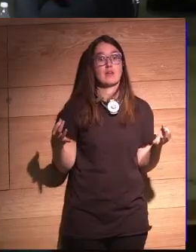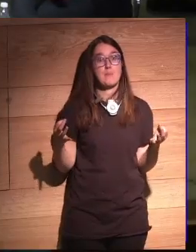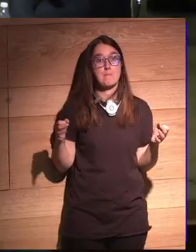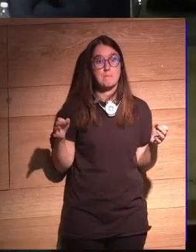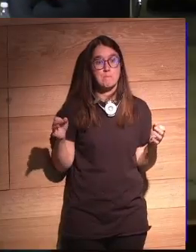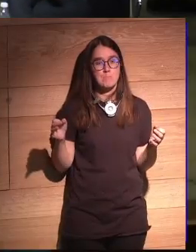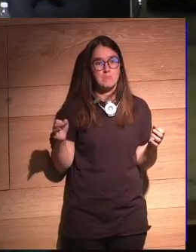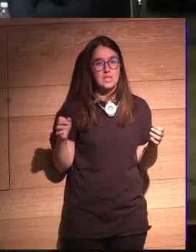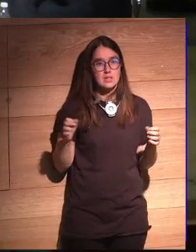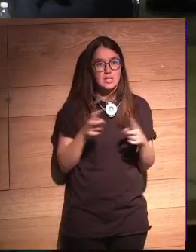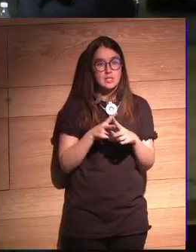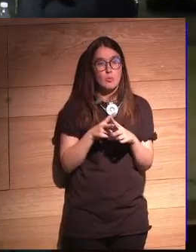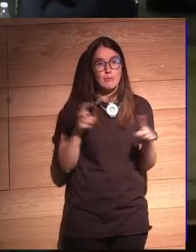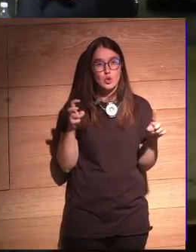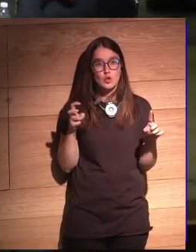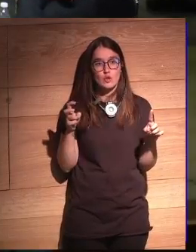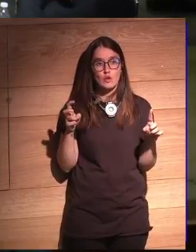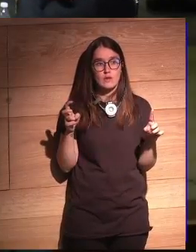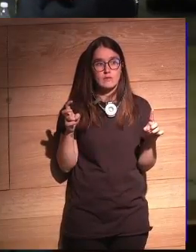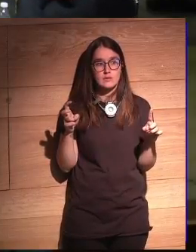there, but